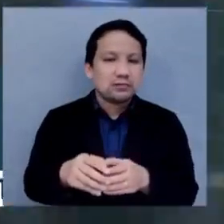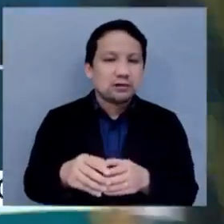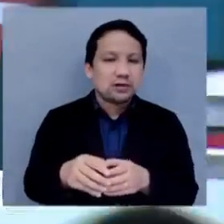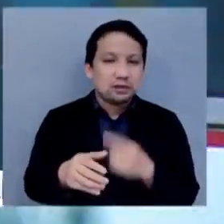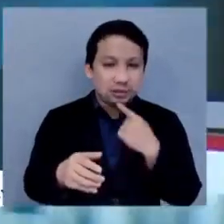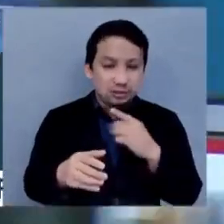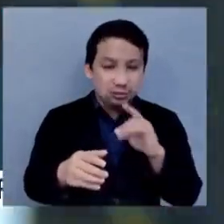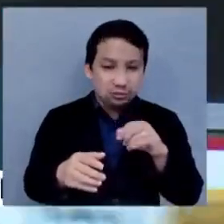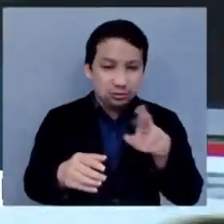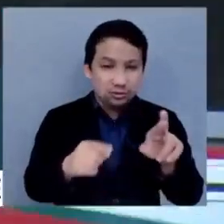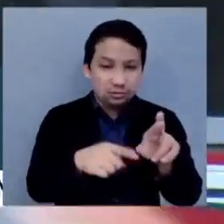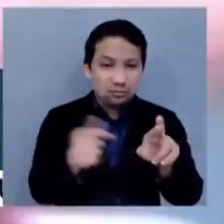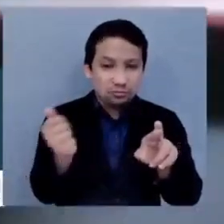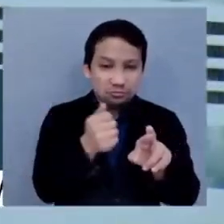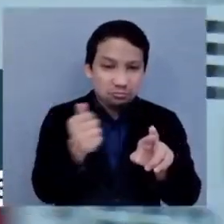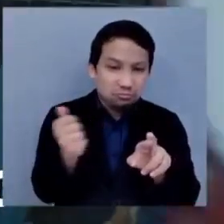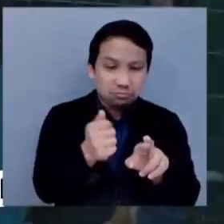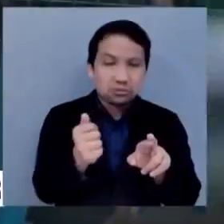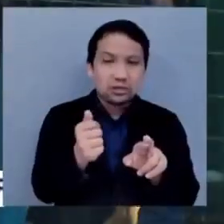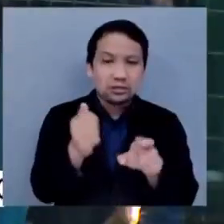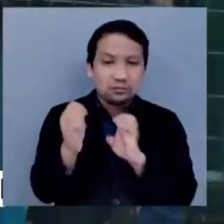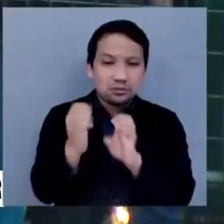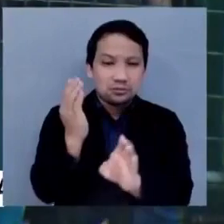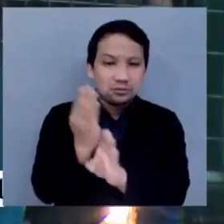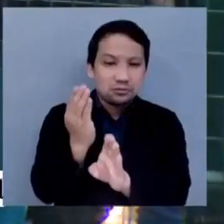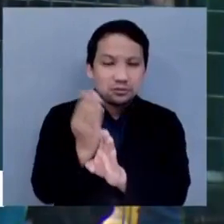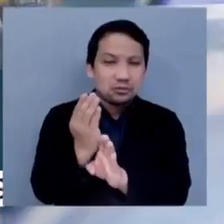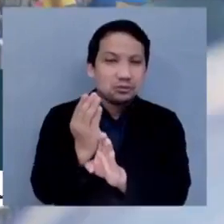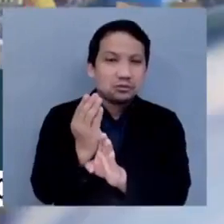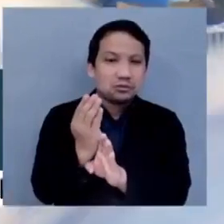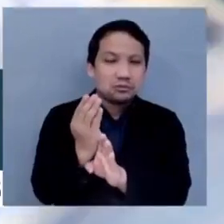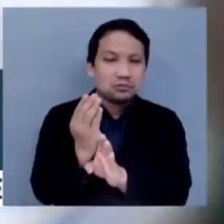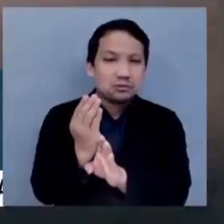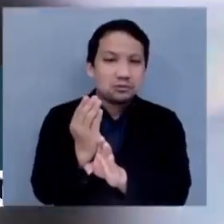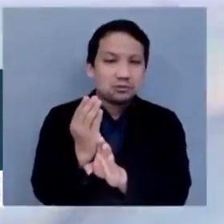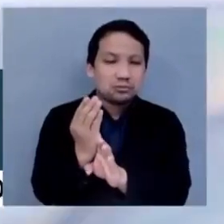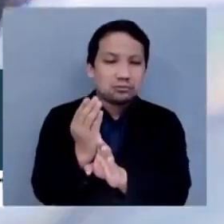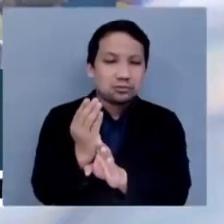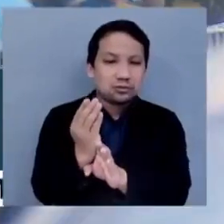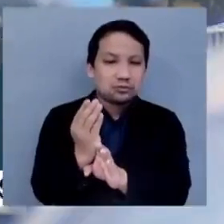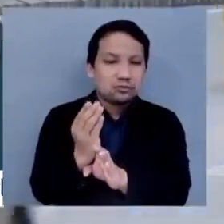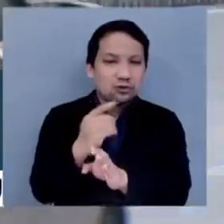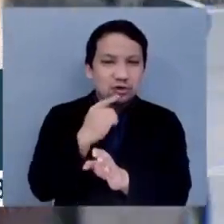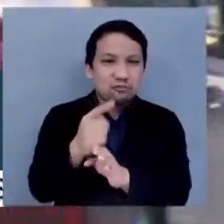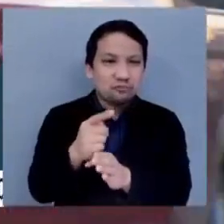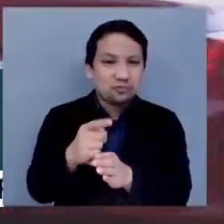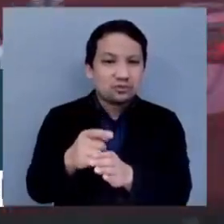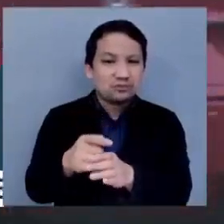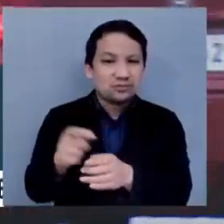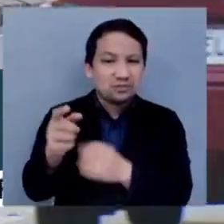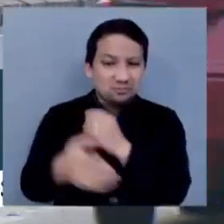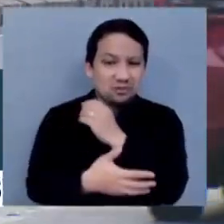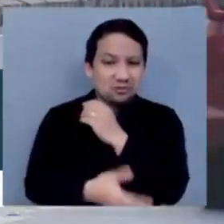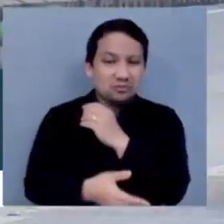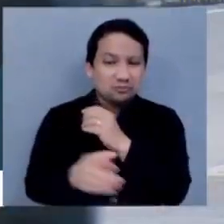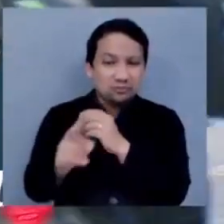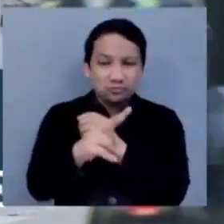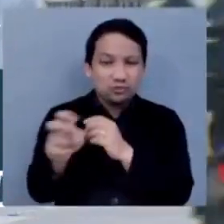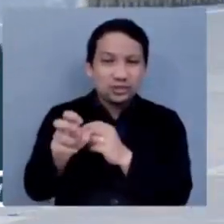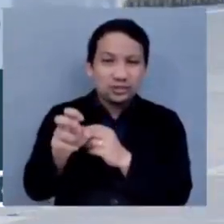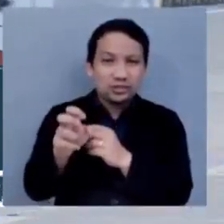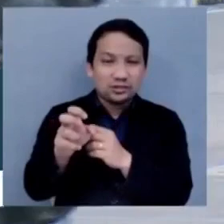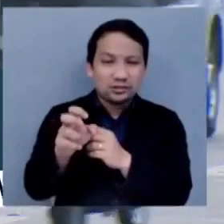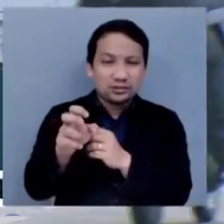that the fare for the EDSA bus carousel will be affordable for the 400,000 passengers